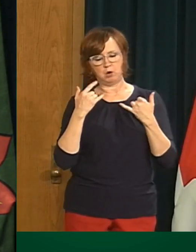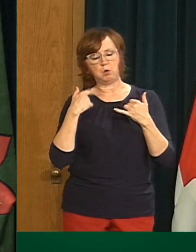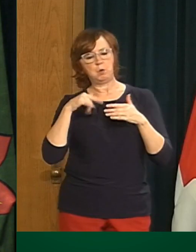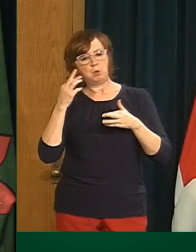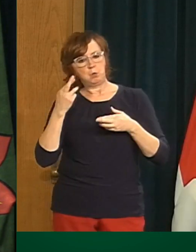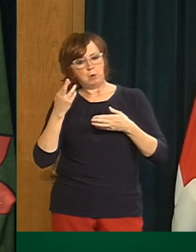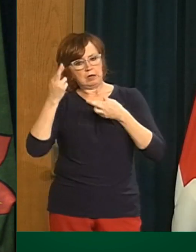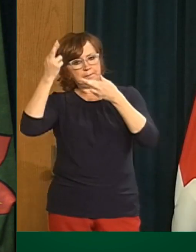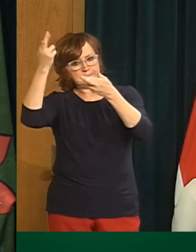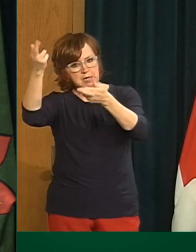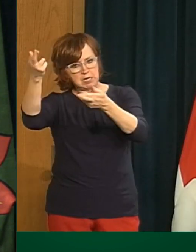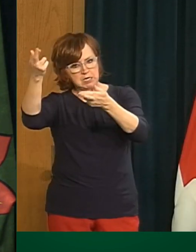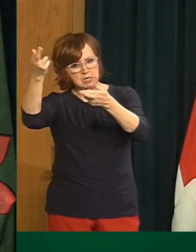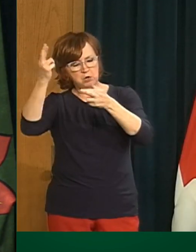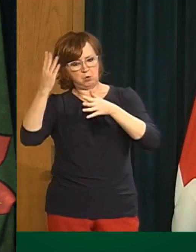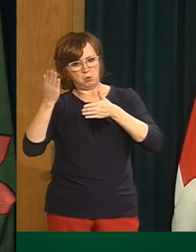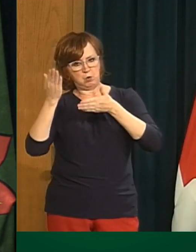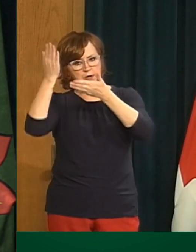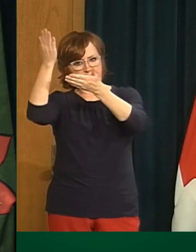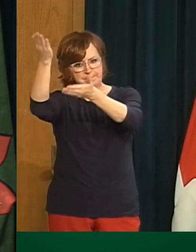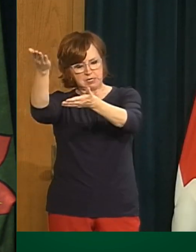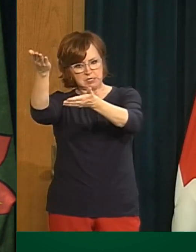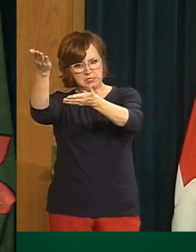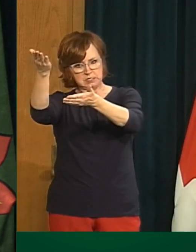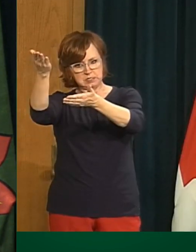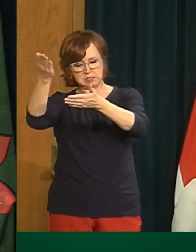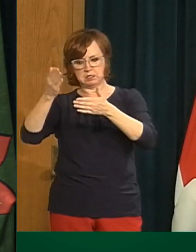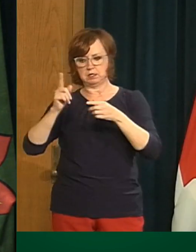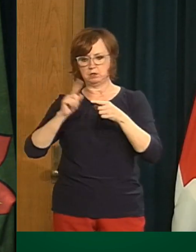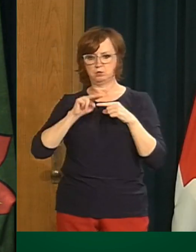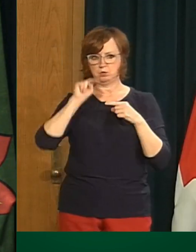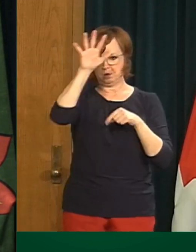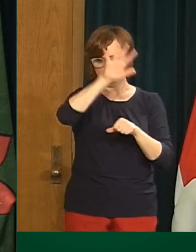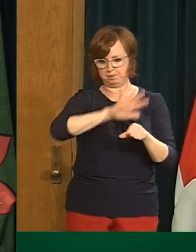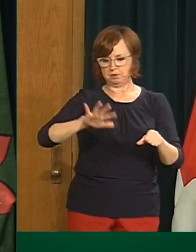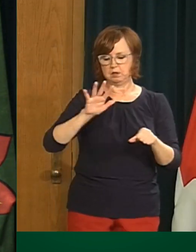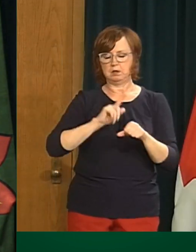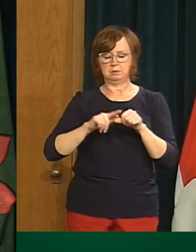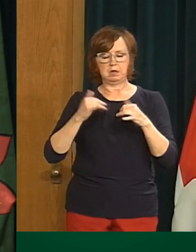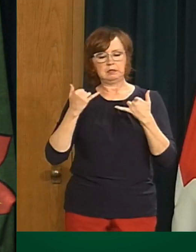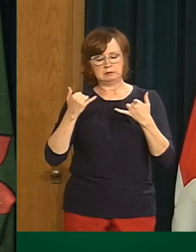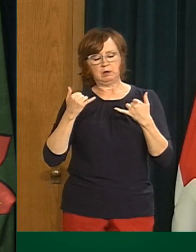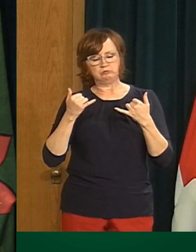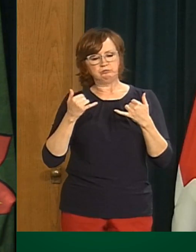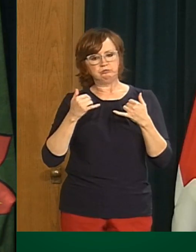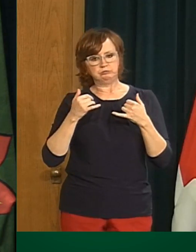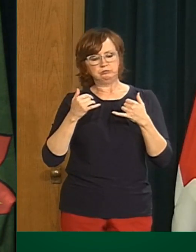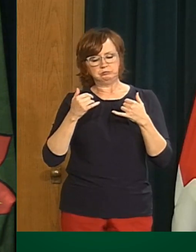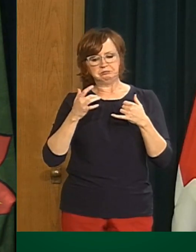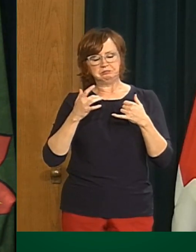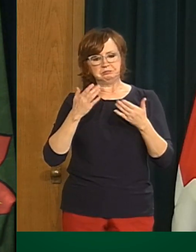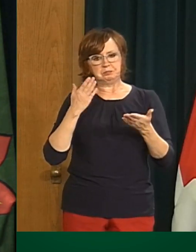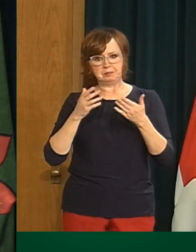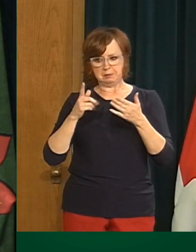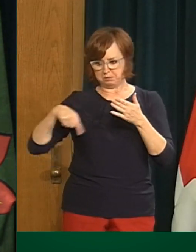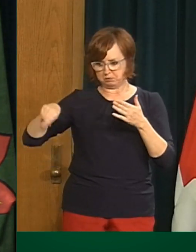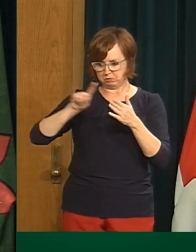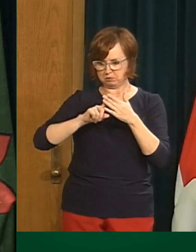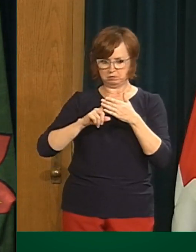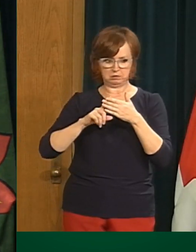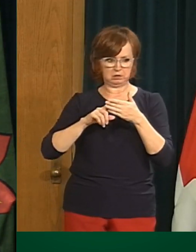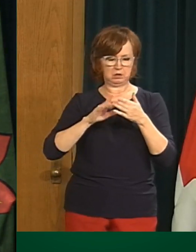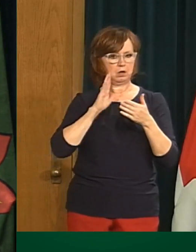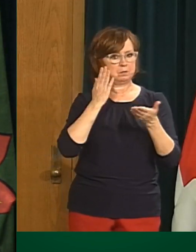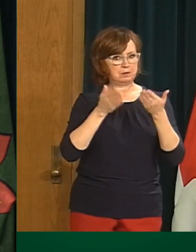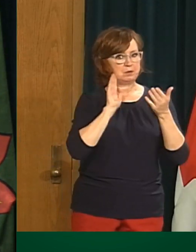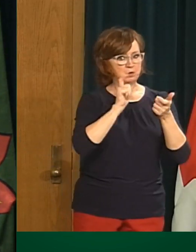between northern communities, but we're in close contact with northern community leaders, and that may change depending on what happens with these